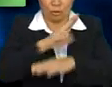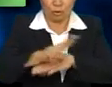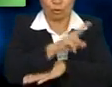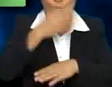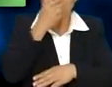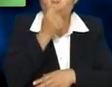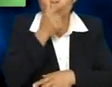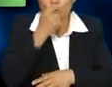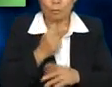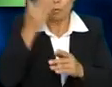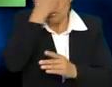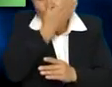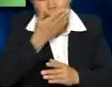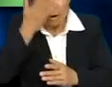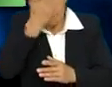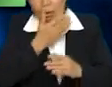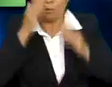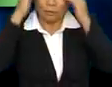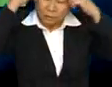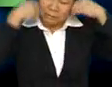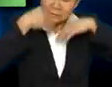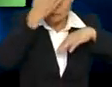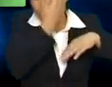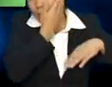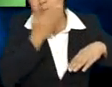We use a tissue to wipe our sweat.